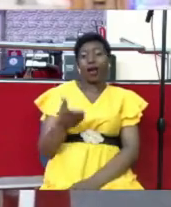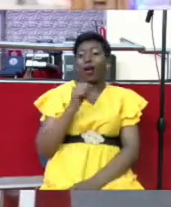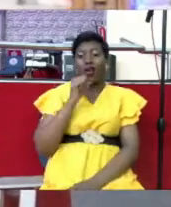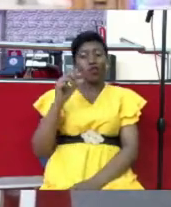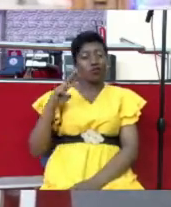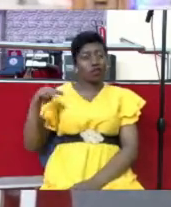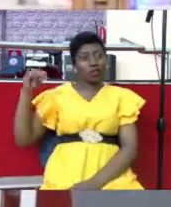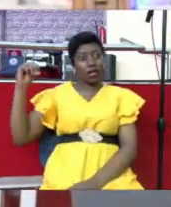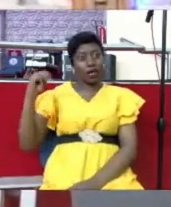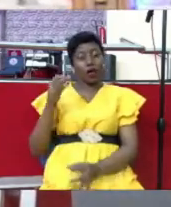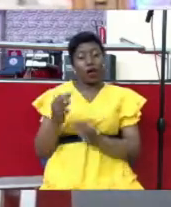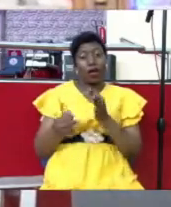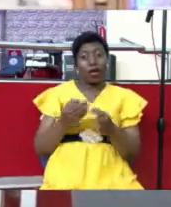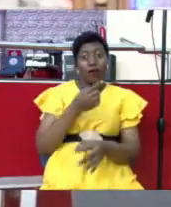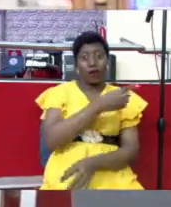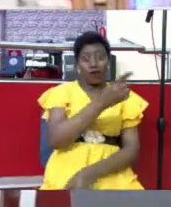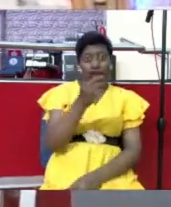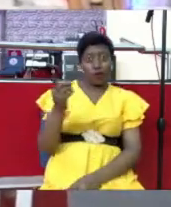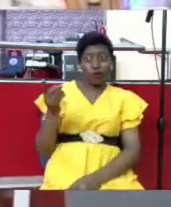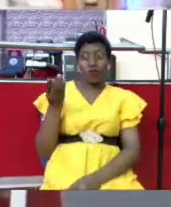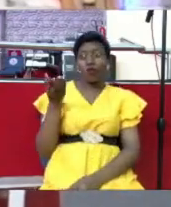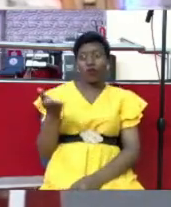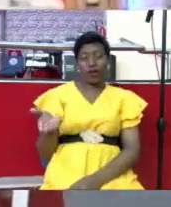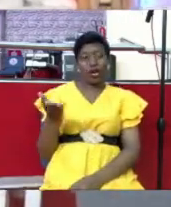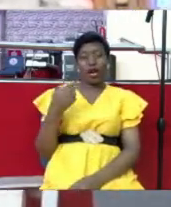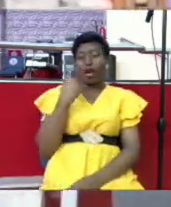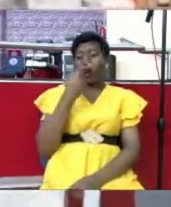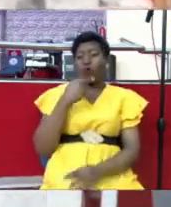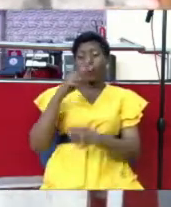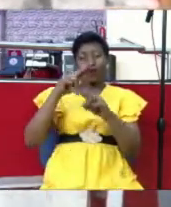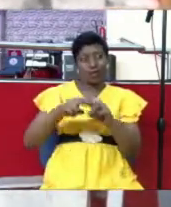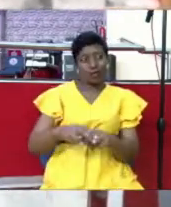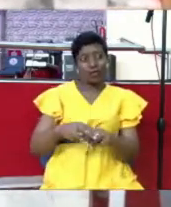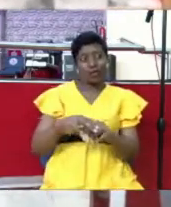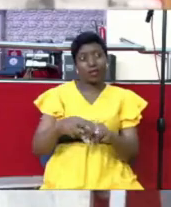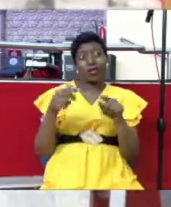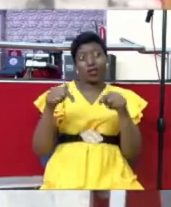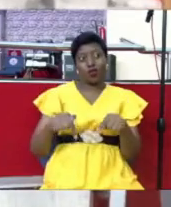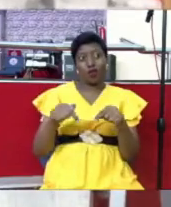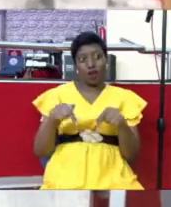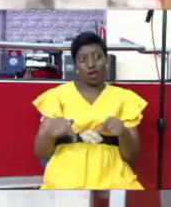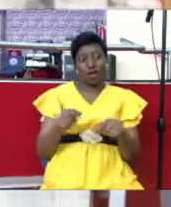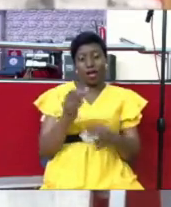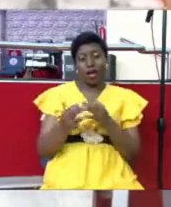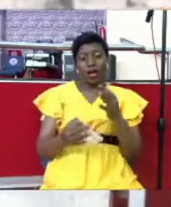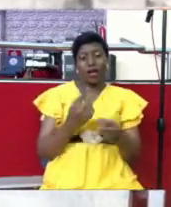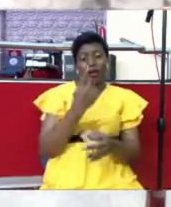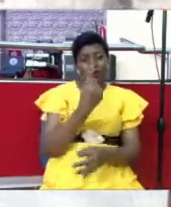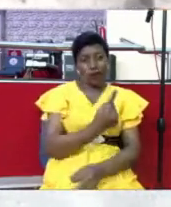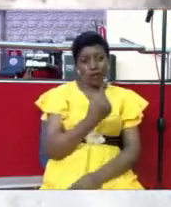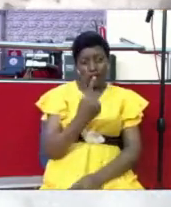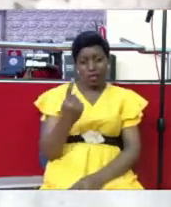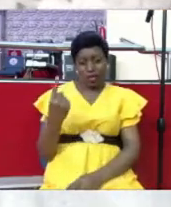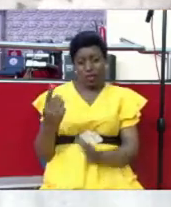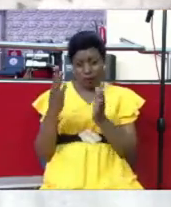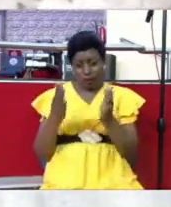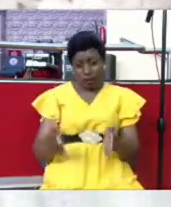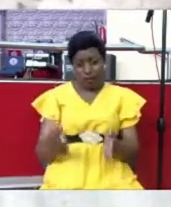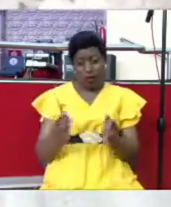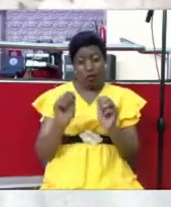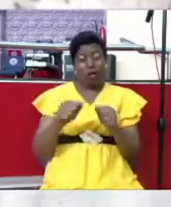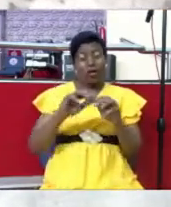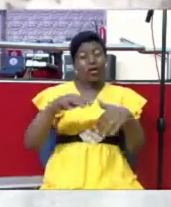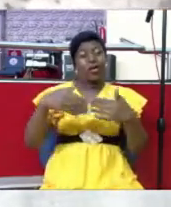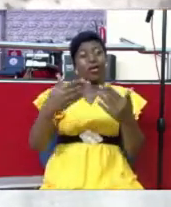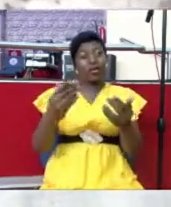Hii church, hii congregation peke yake tumekaa hapa leo. If this church, every person would give their tithe because they love the Lord